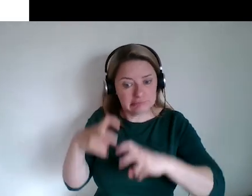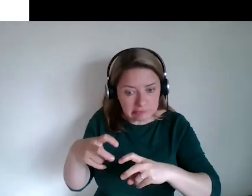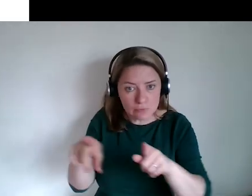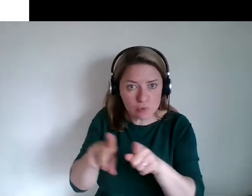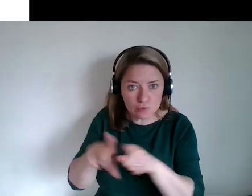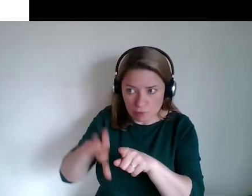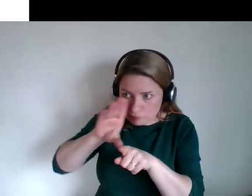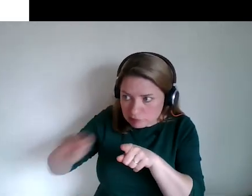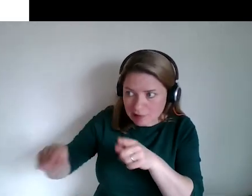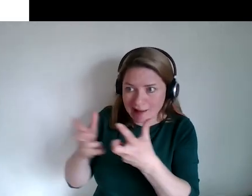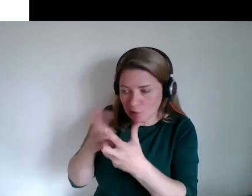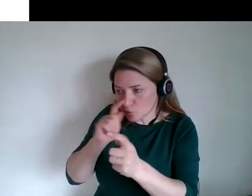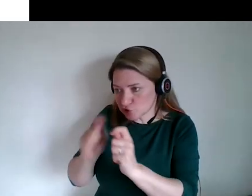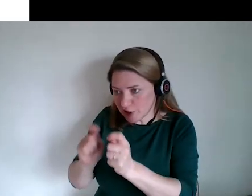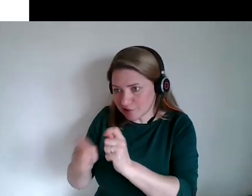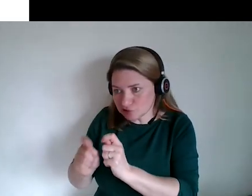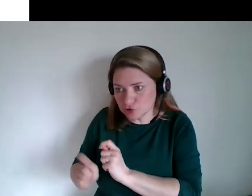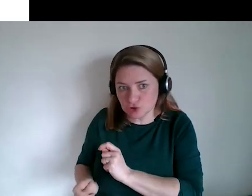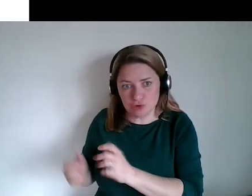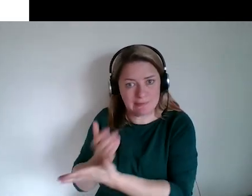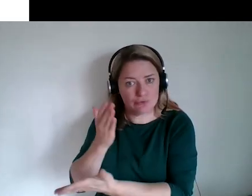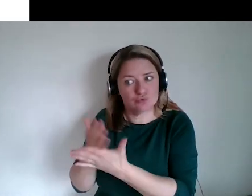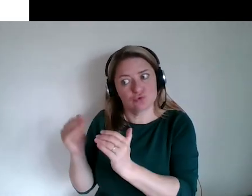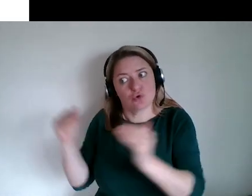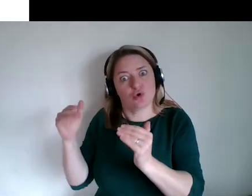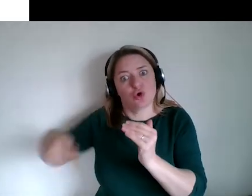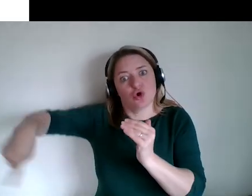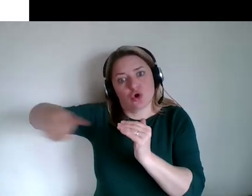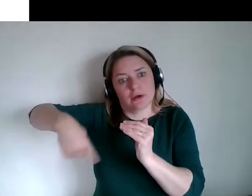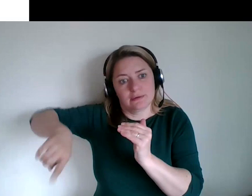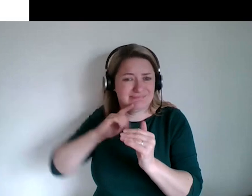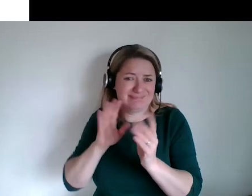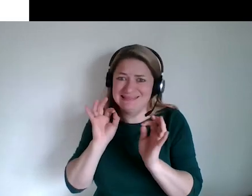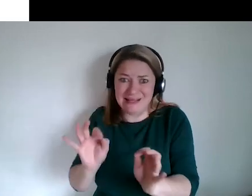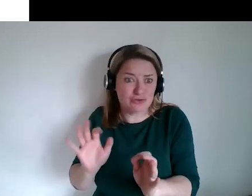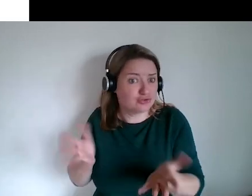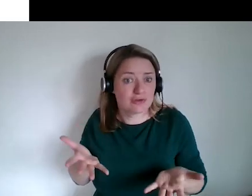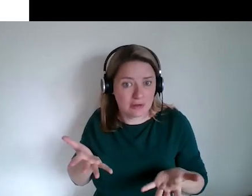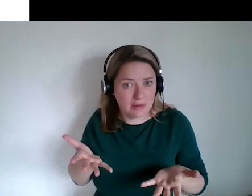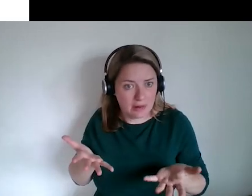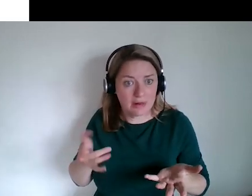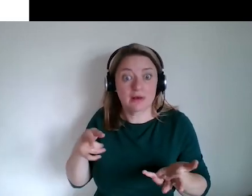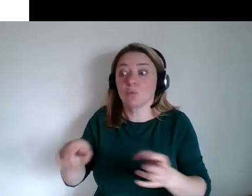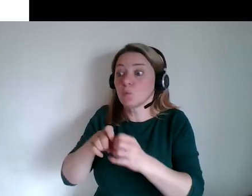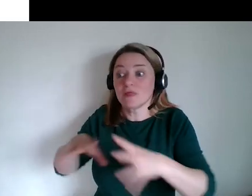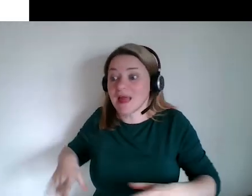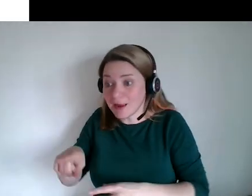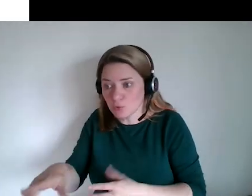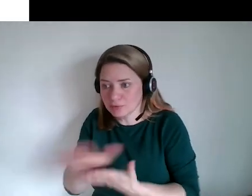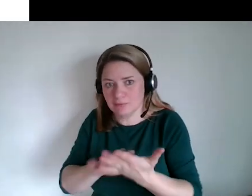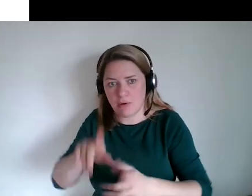and informing these changing needs and delivery of education and training is essential to promote a